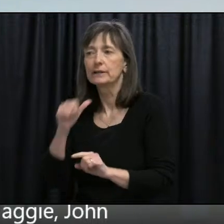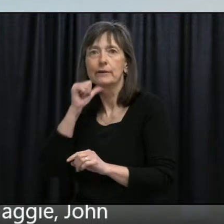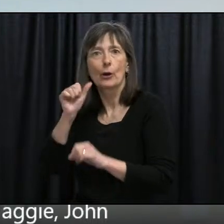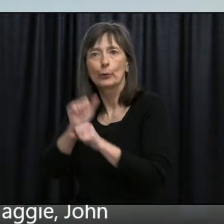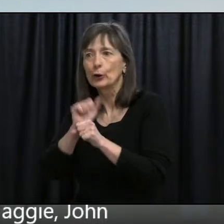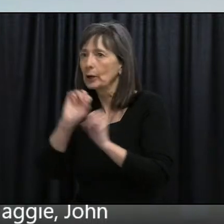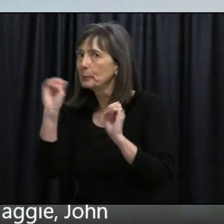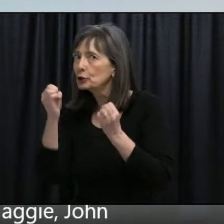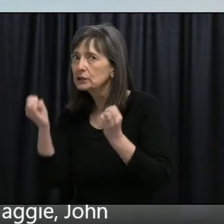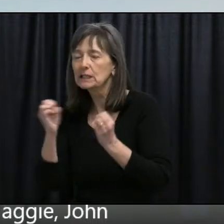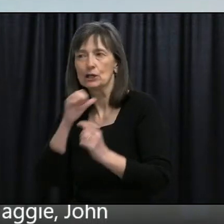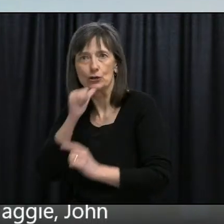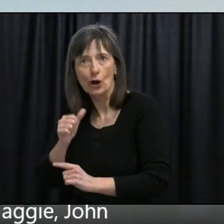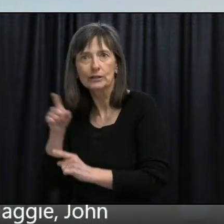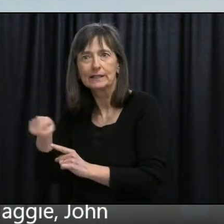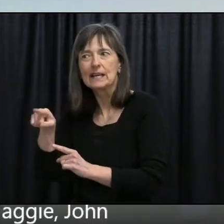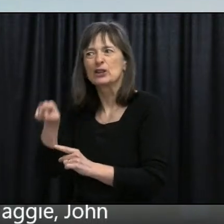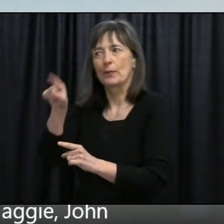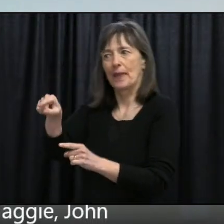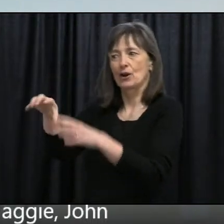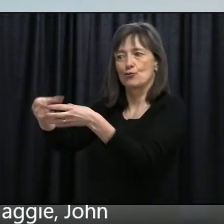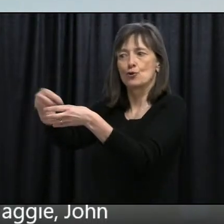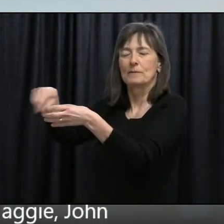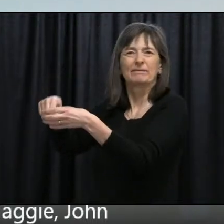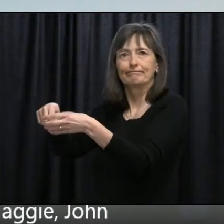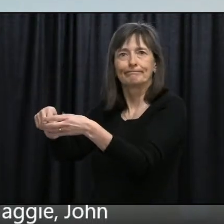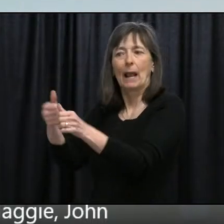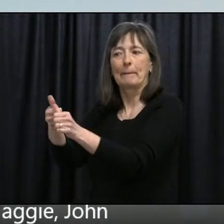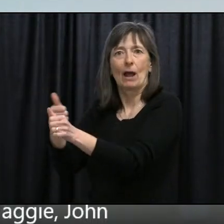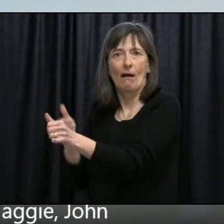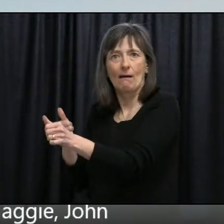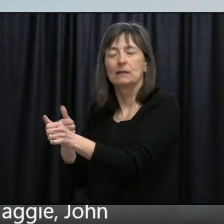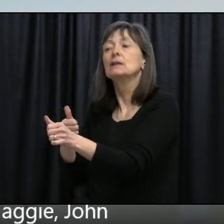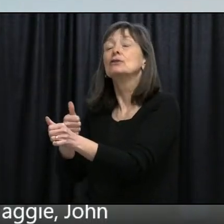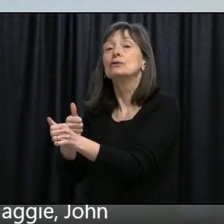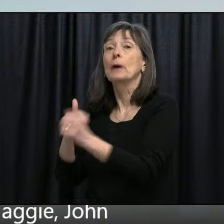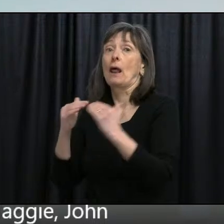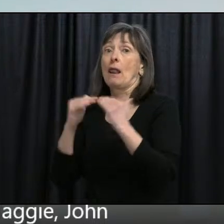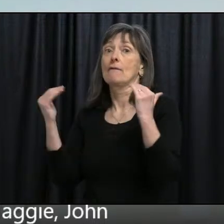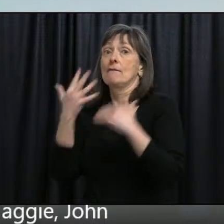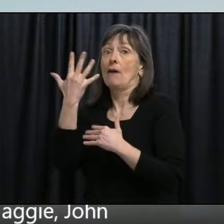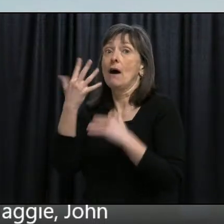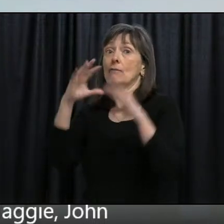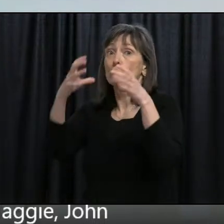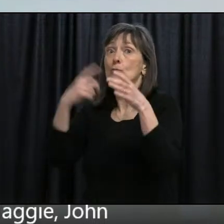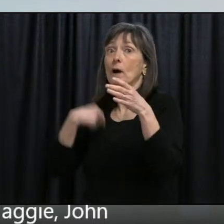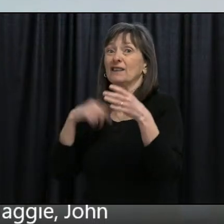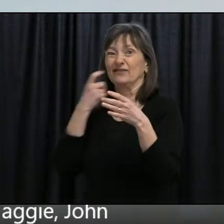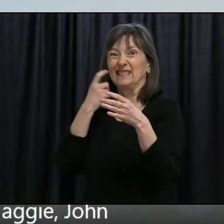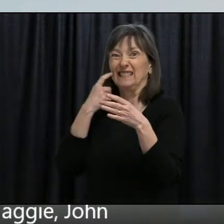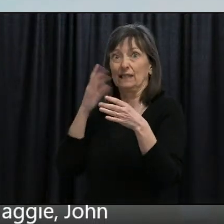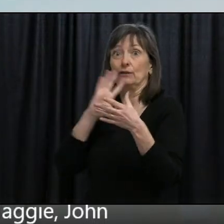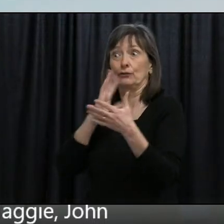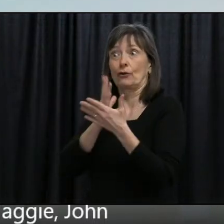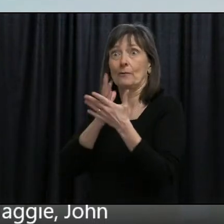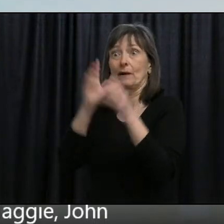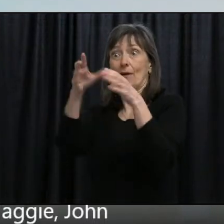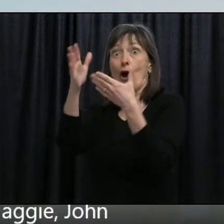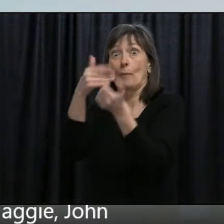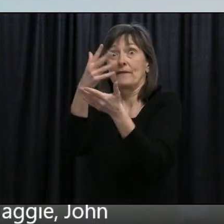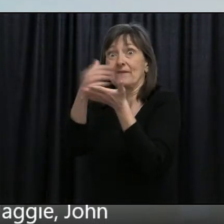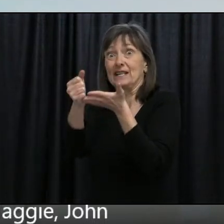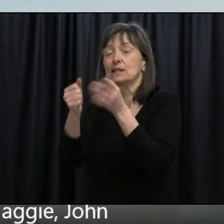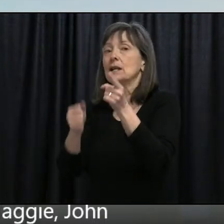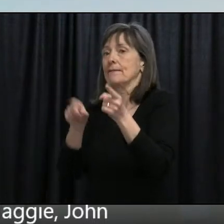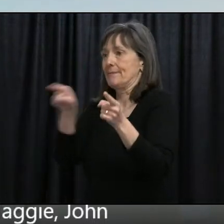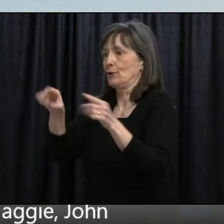departments. We will be reaching out to them as part of the level 5 category I alluded to under phase 2.